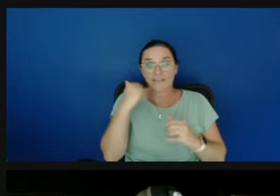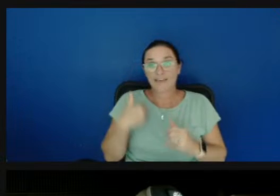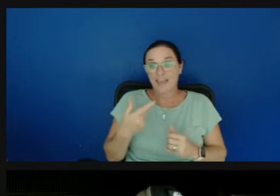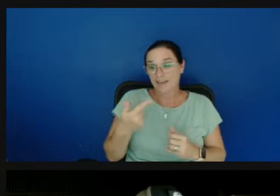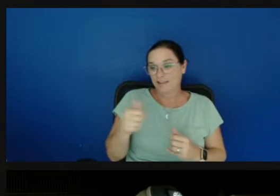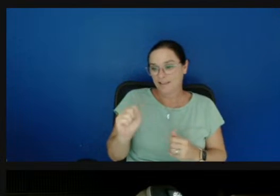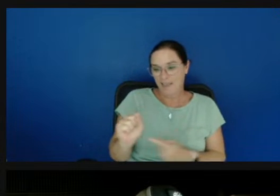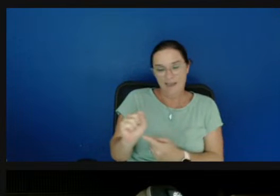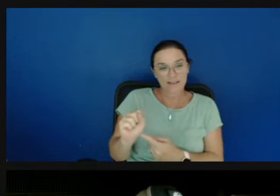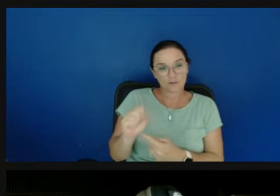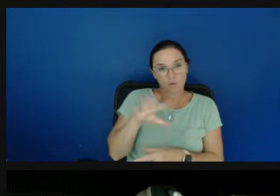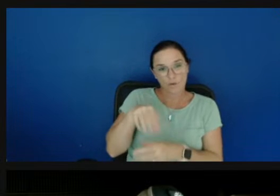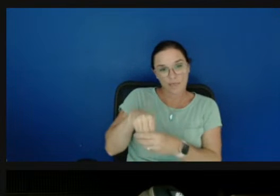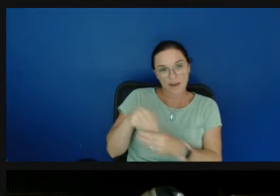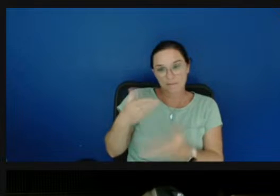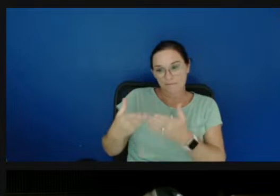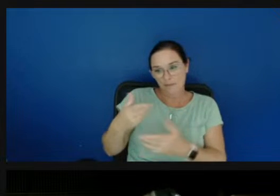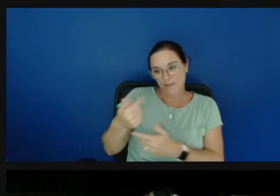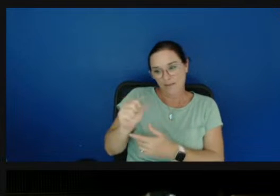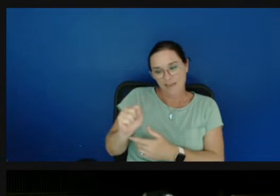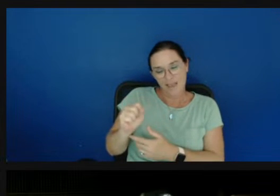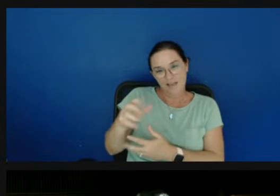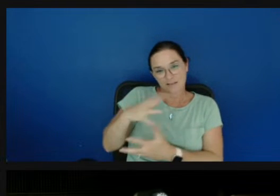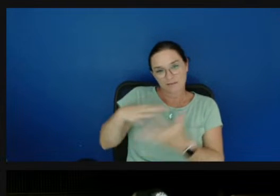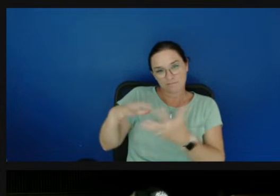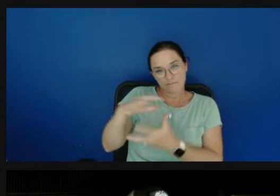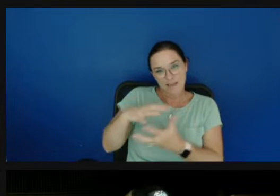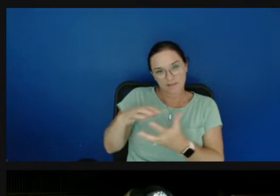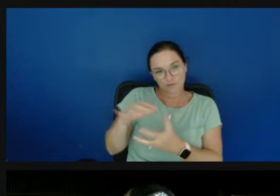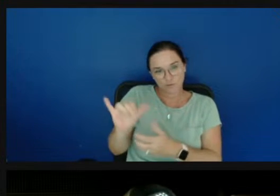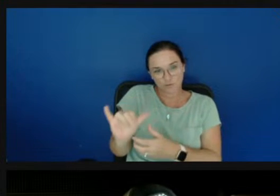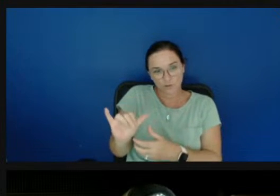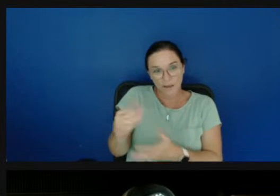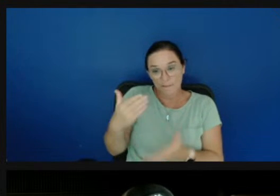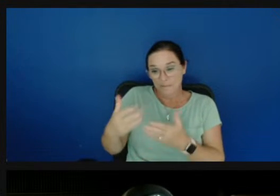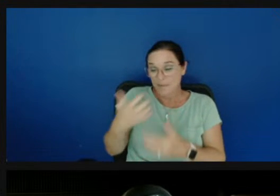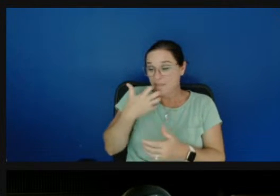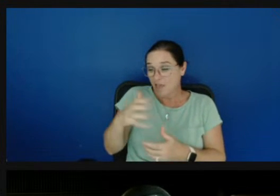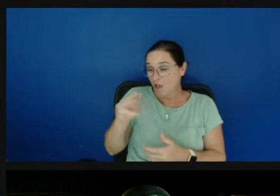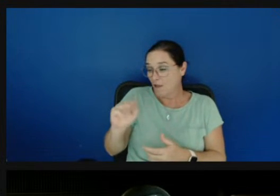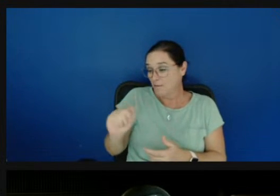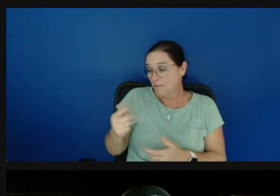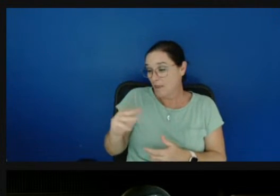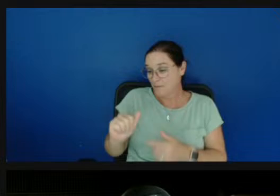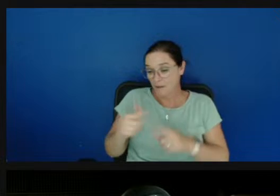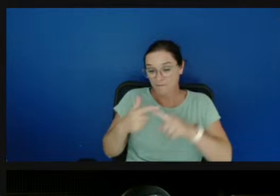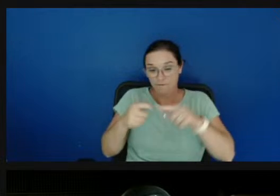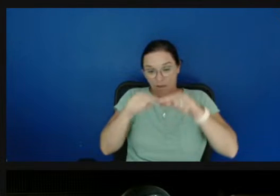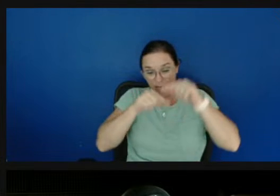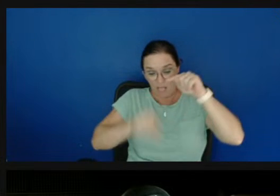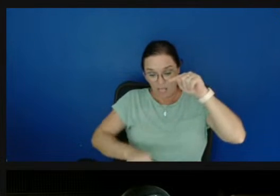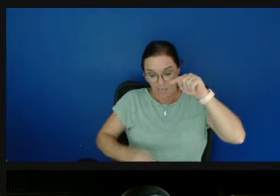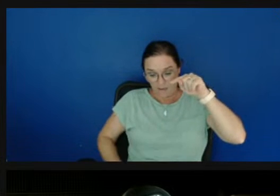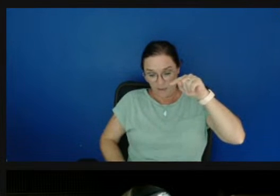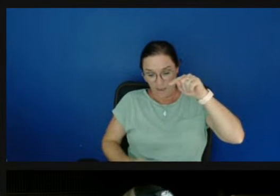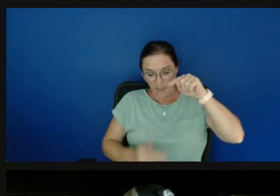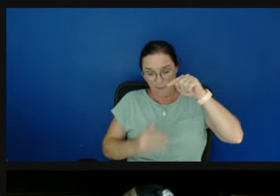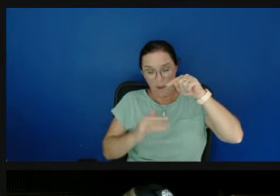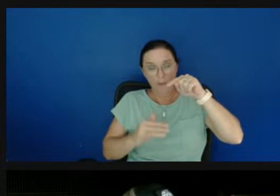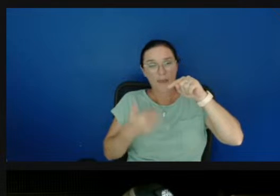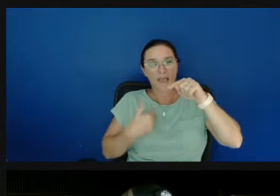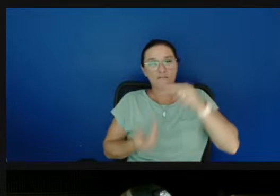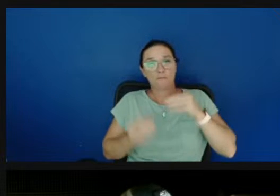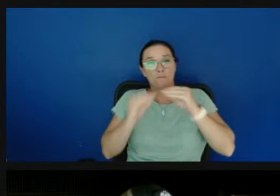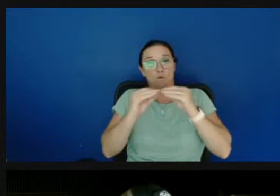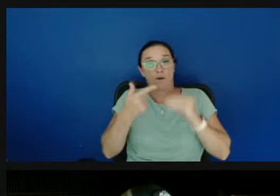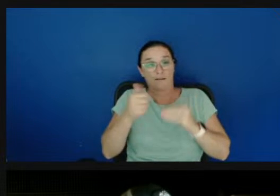that gas could have been involved in the mixing. Maybe the hot magma coming up had extra gas. There's a lot of maybes in there, but